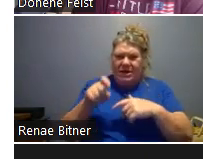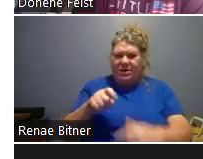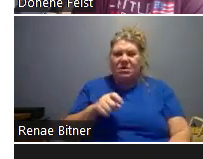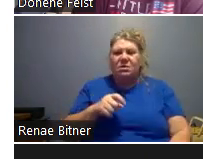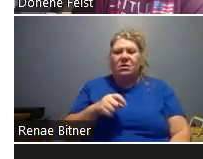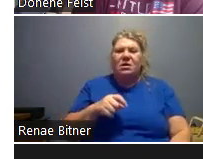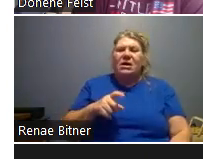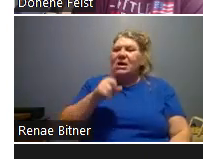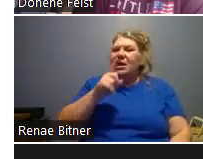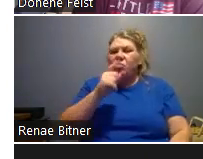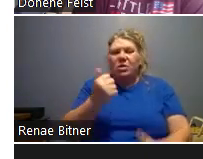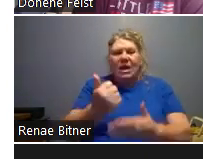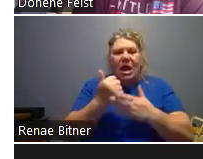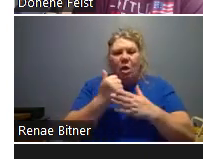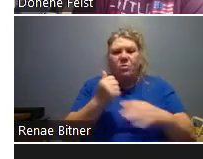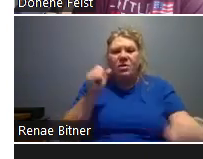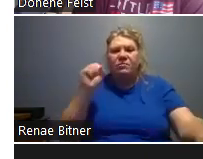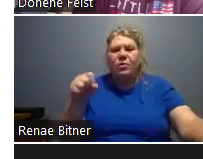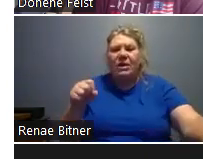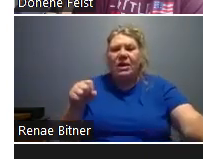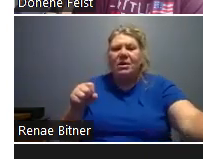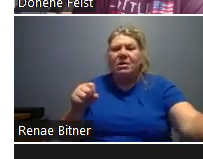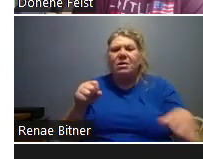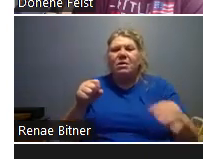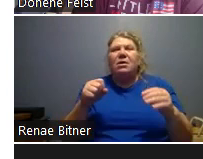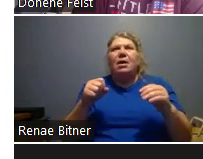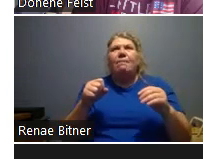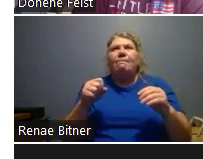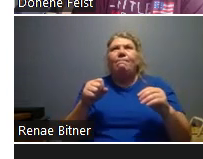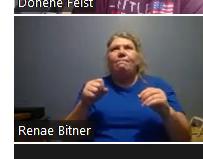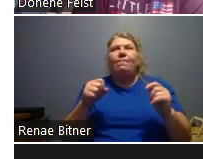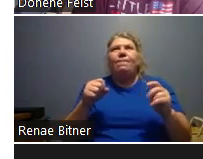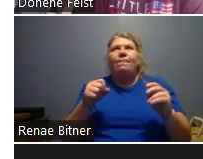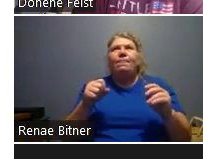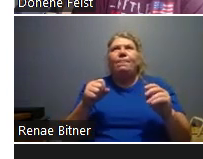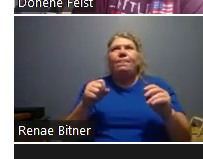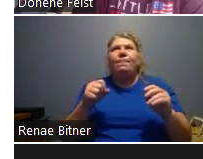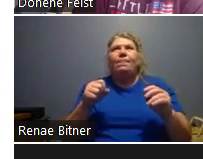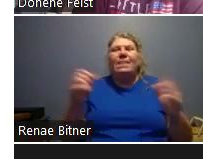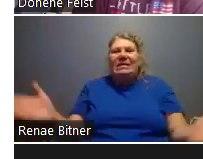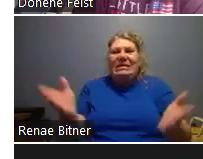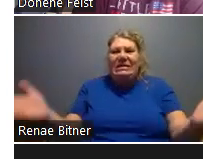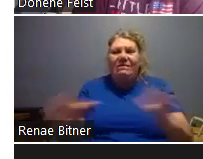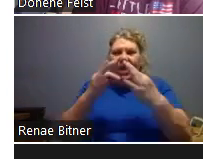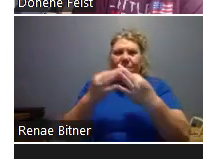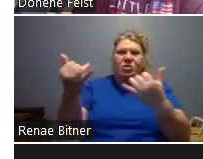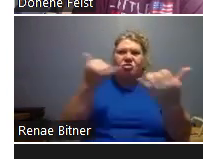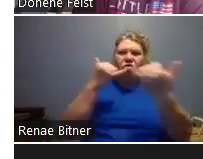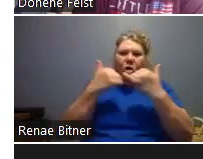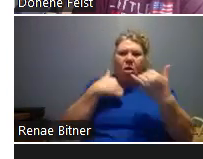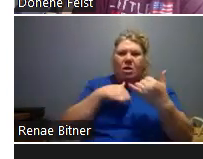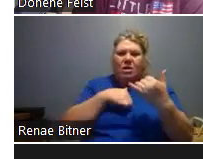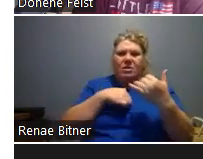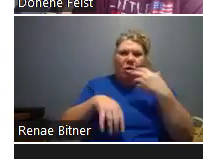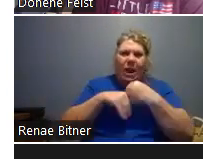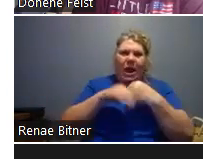it really is helpful if we can get families to call us or get on our mailing list, whatever the case may